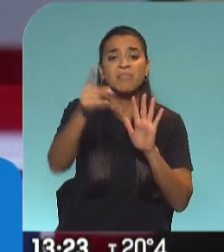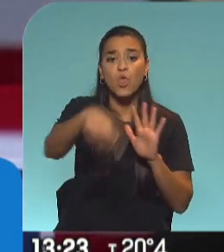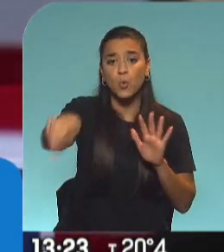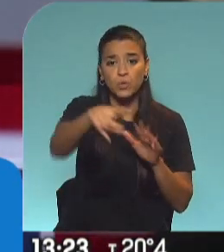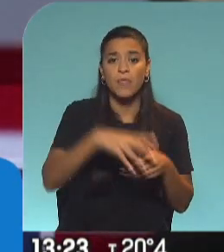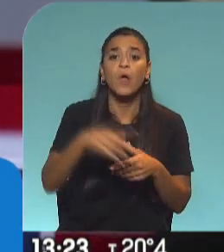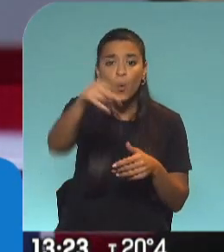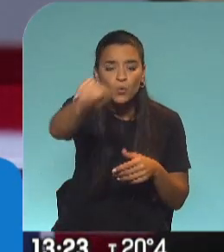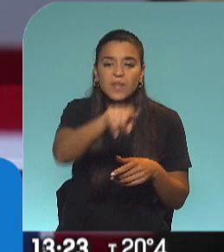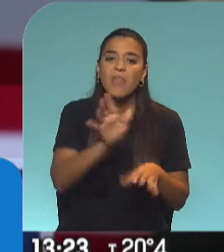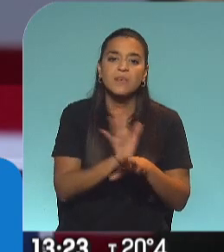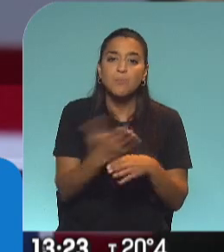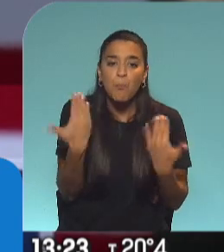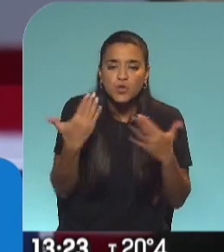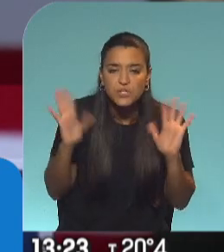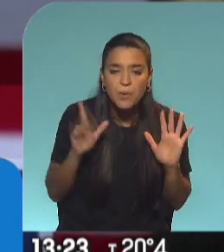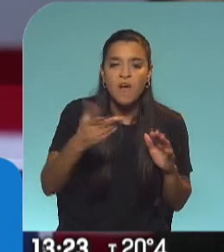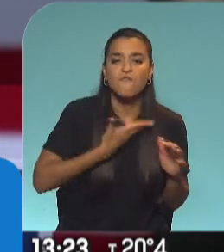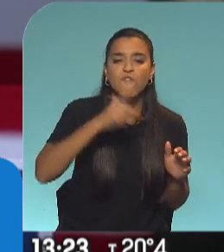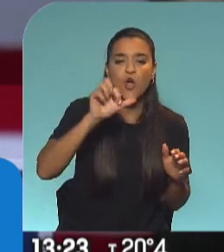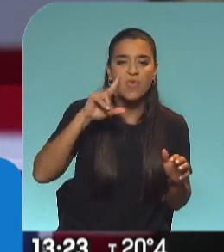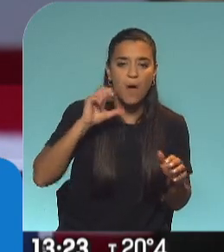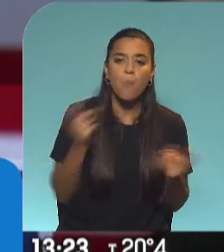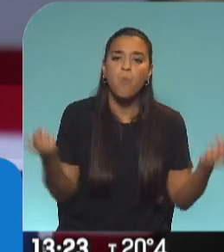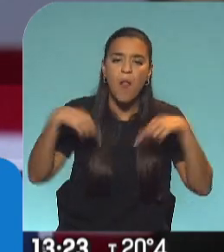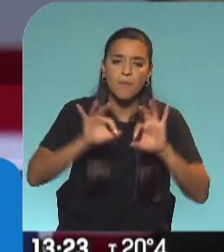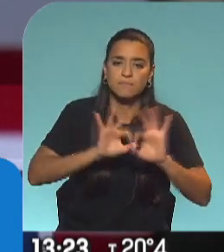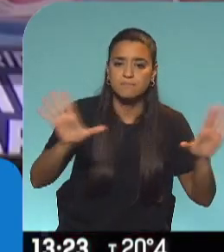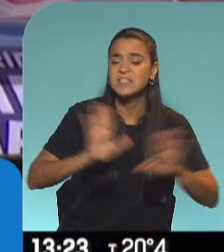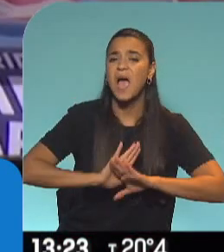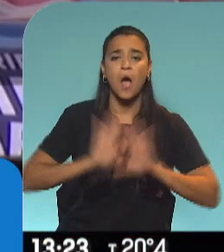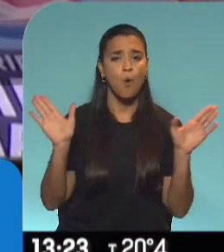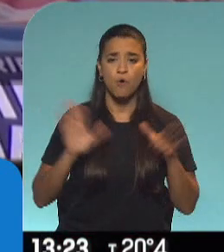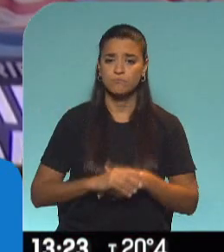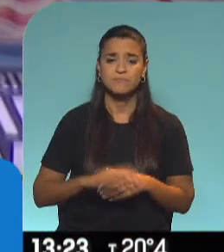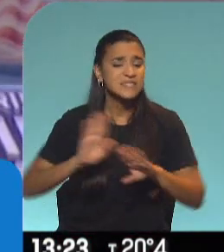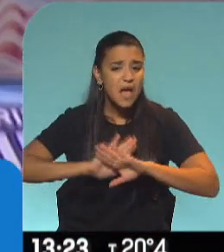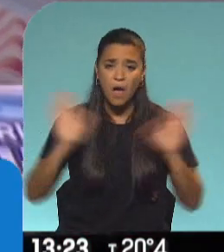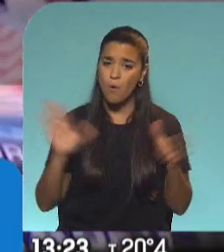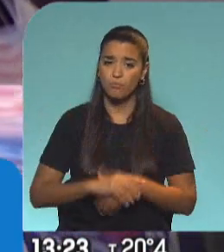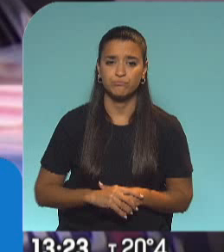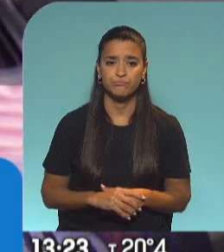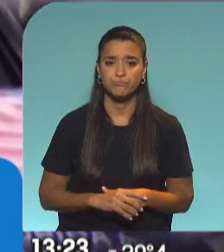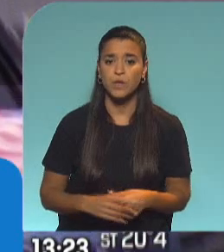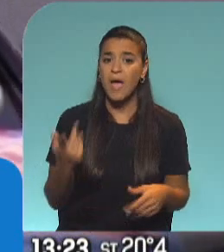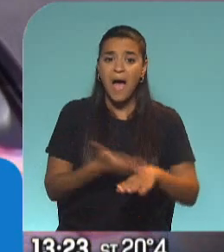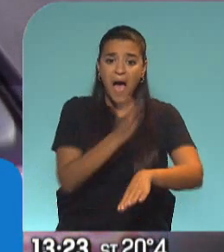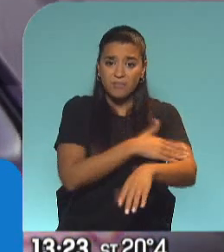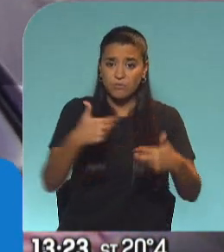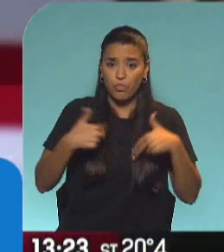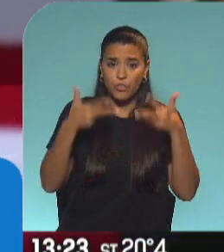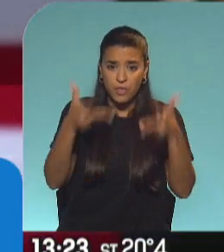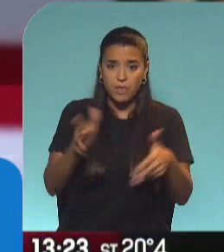You hold the key. If Florida goes blue, it's over. It's over. I've said it